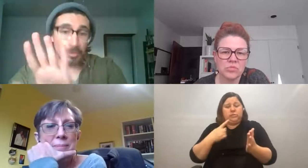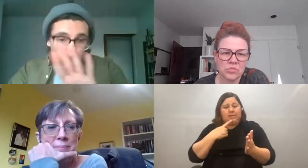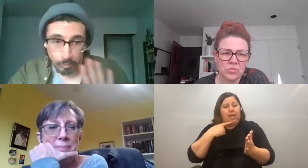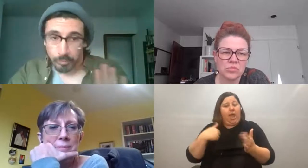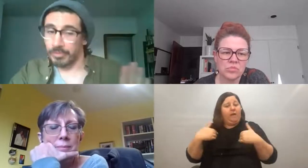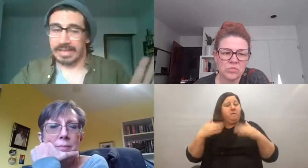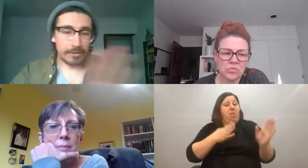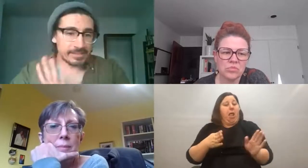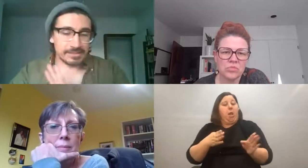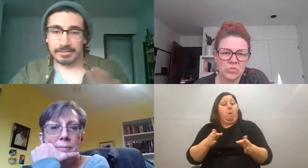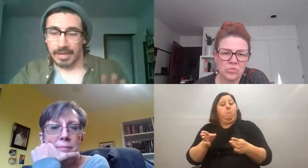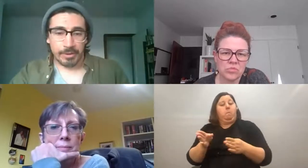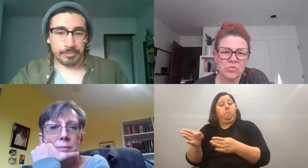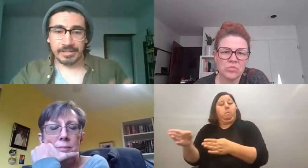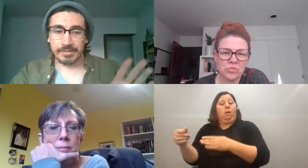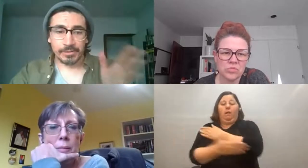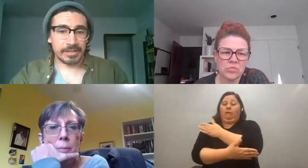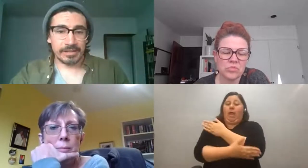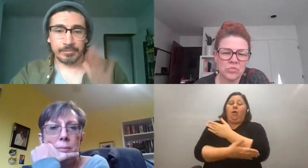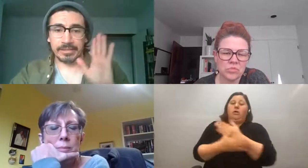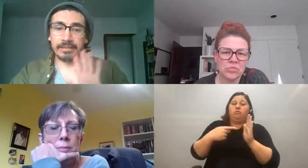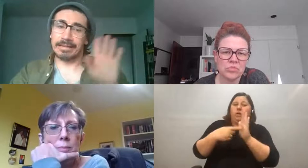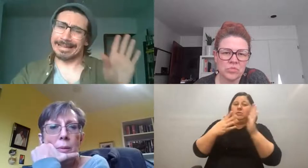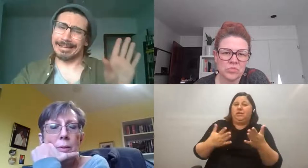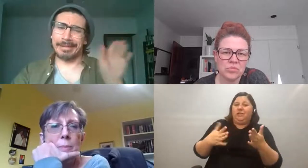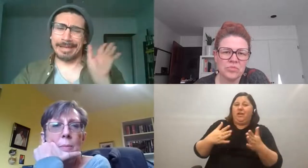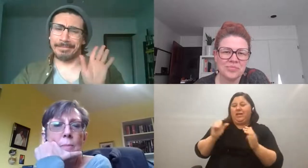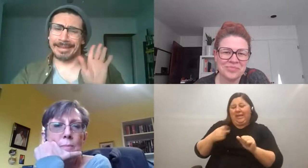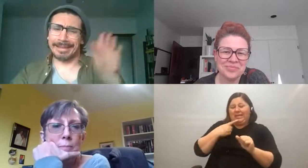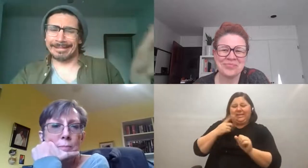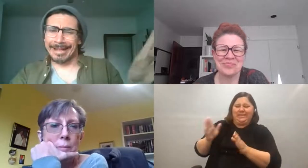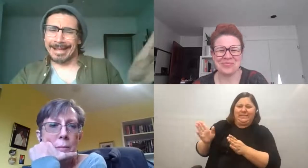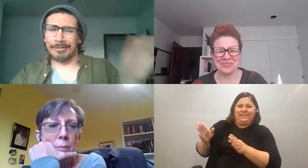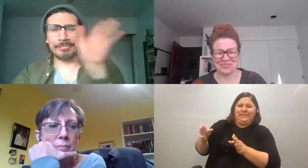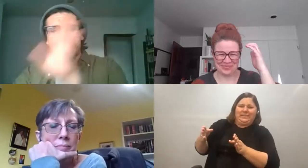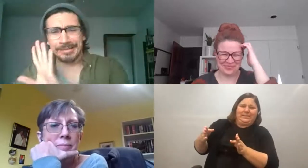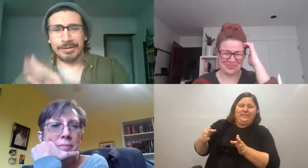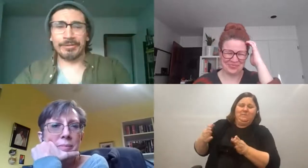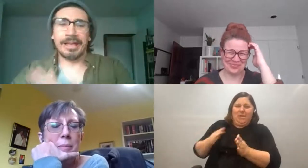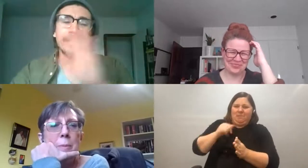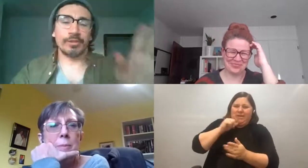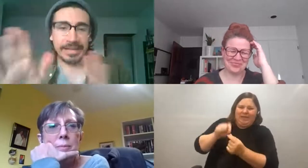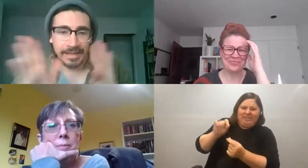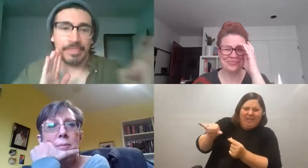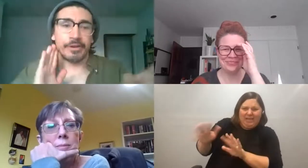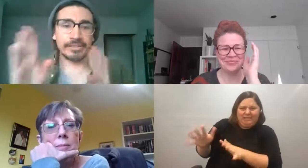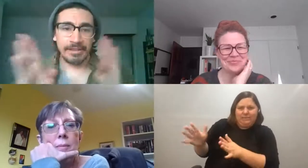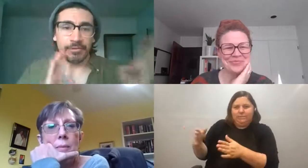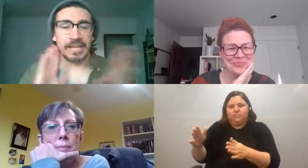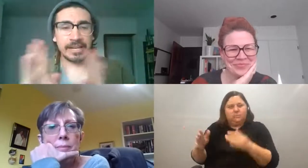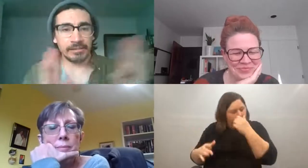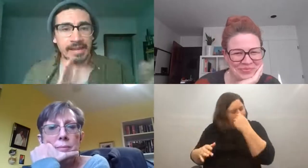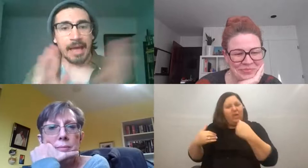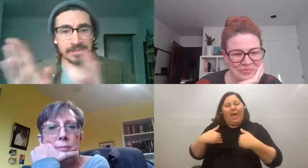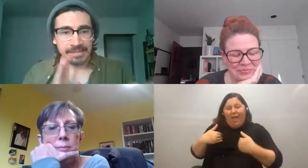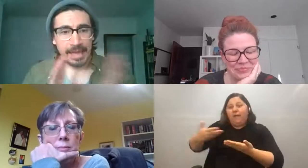the county representatives are already there being like oh maybe not or me you know so like there's a level